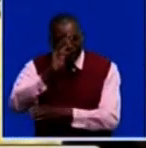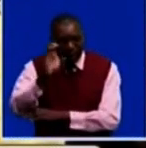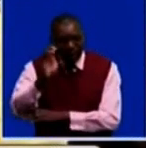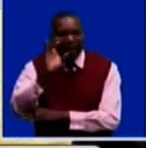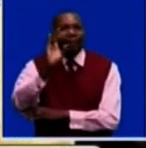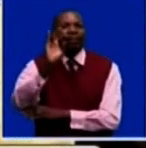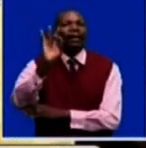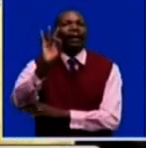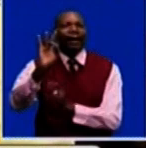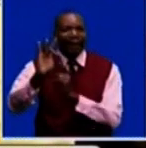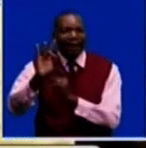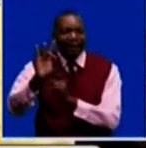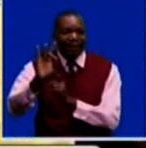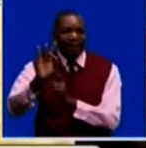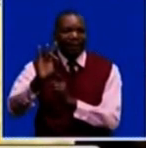206,678.